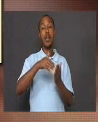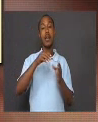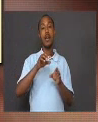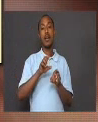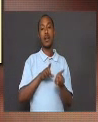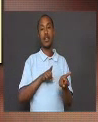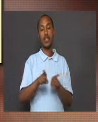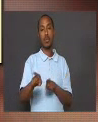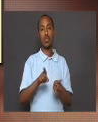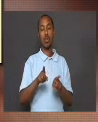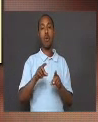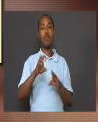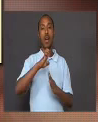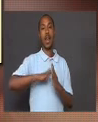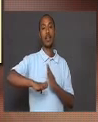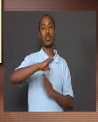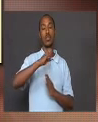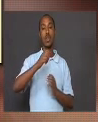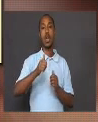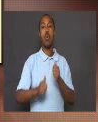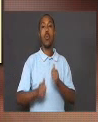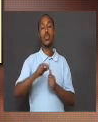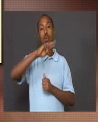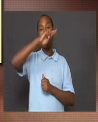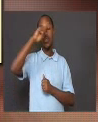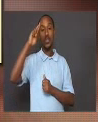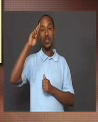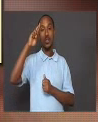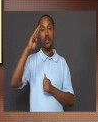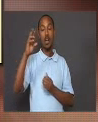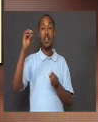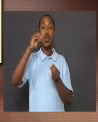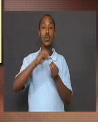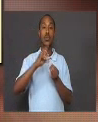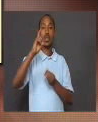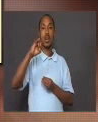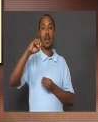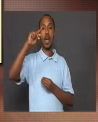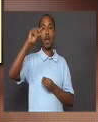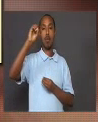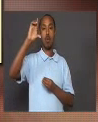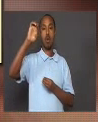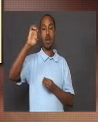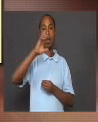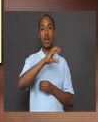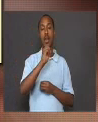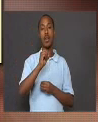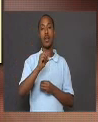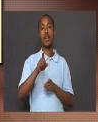the electrons, which causes induced dipole-dipole interactions.